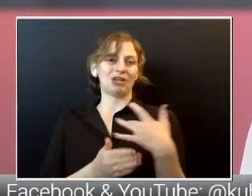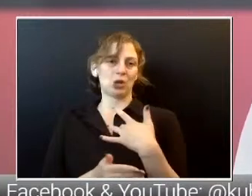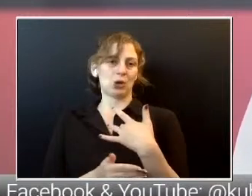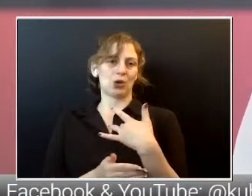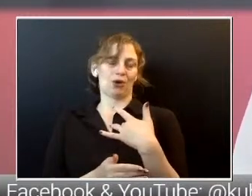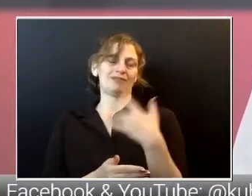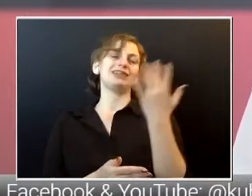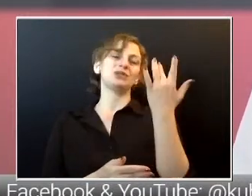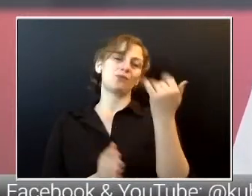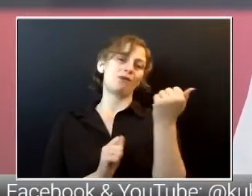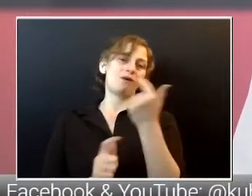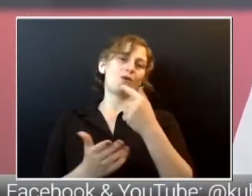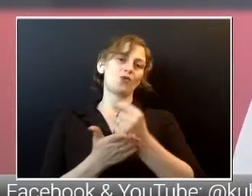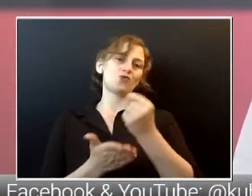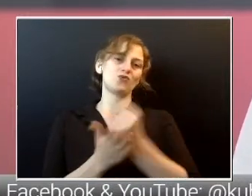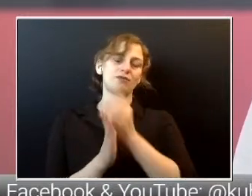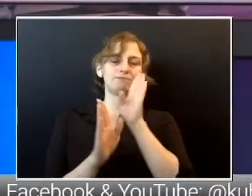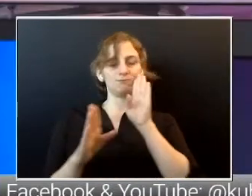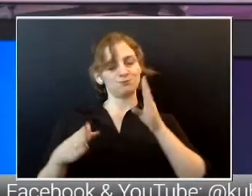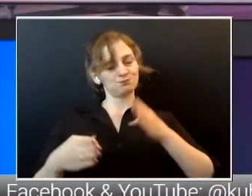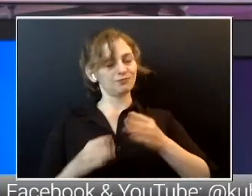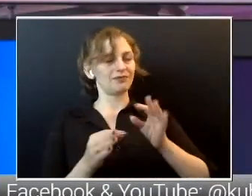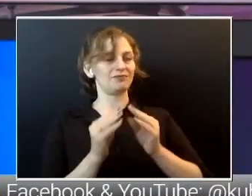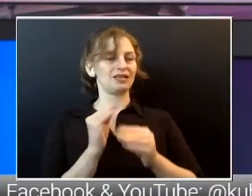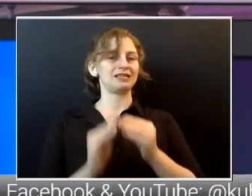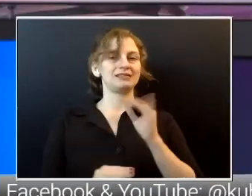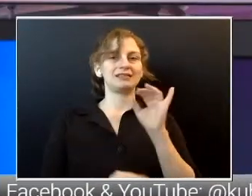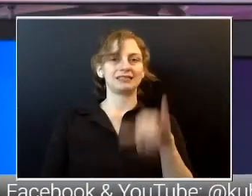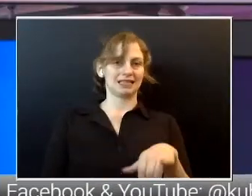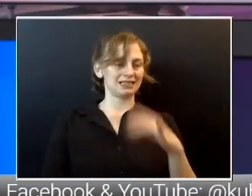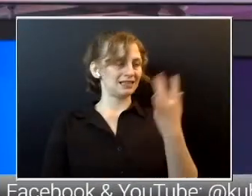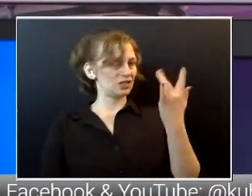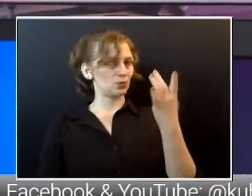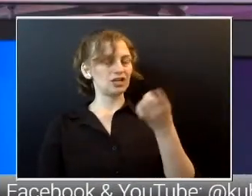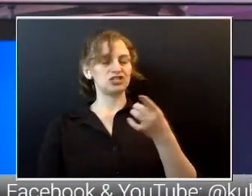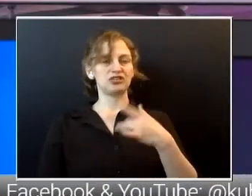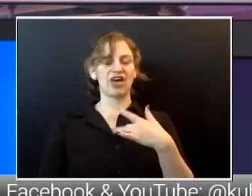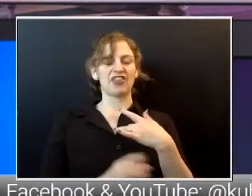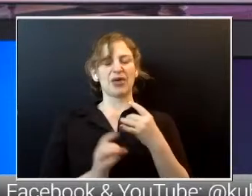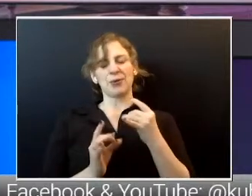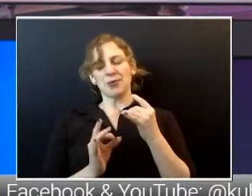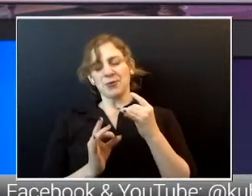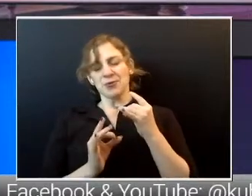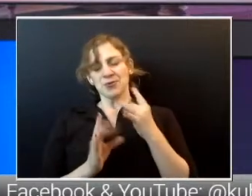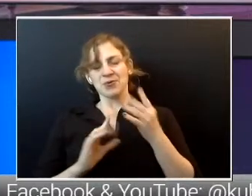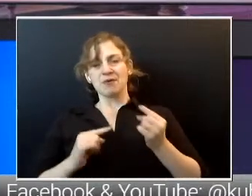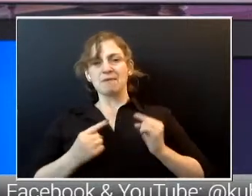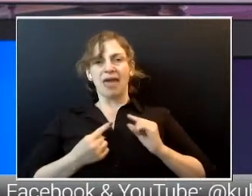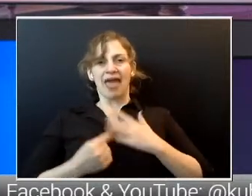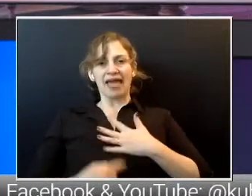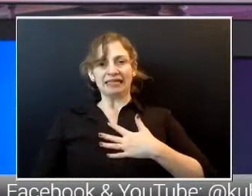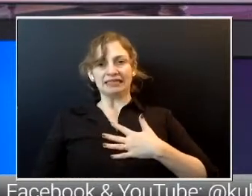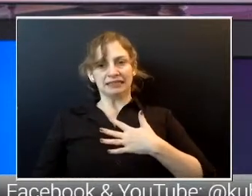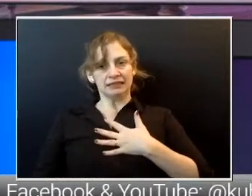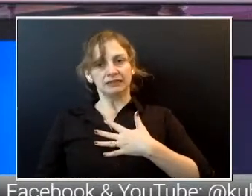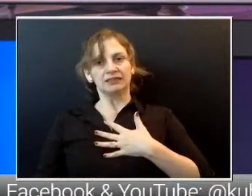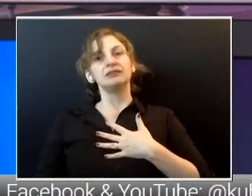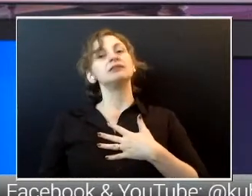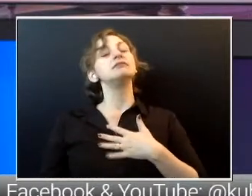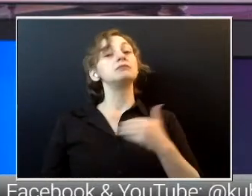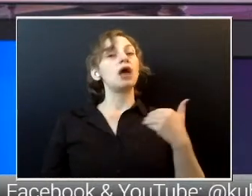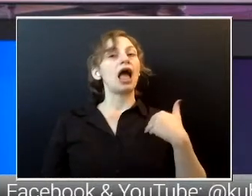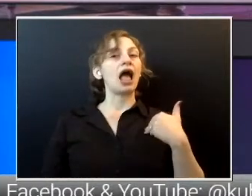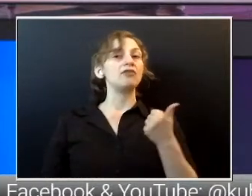the treatment is geared toward fixing that. And that's why she had that searing that searing pain in her chest. And we have a couple other pictures to